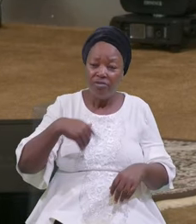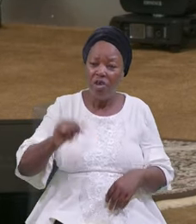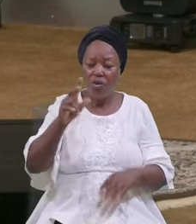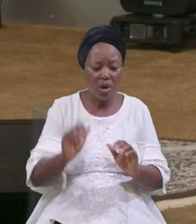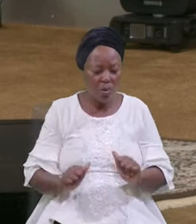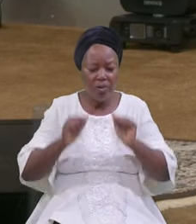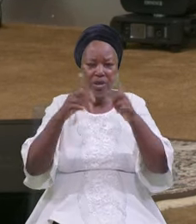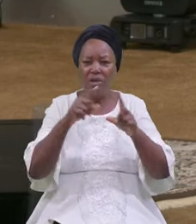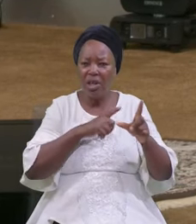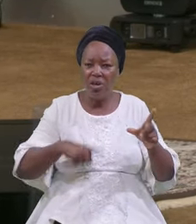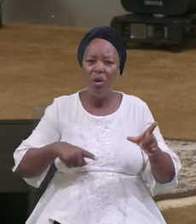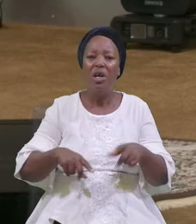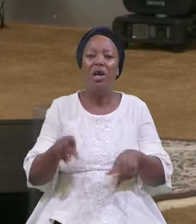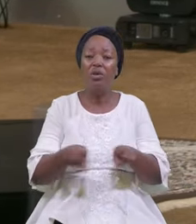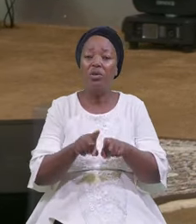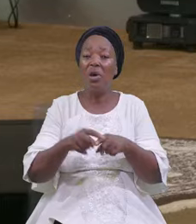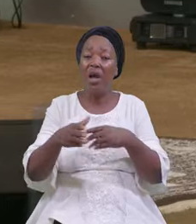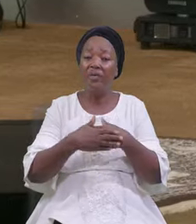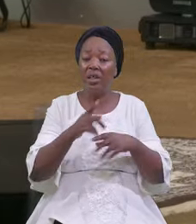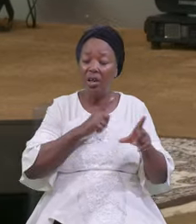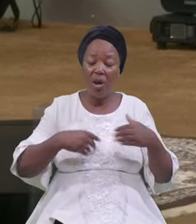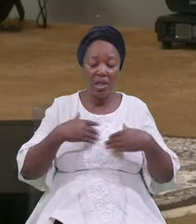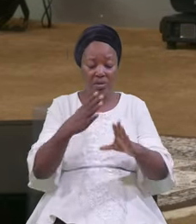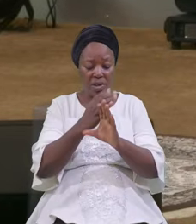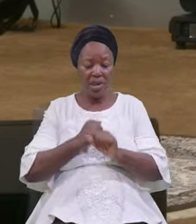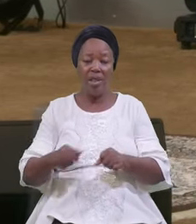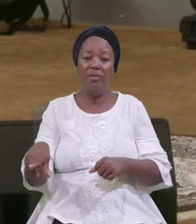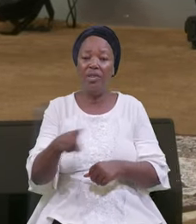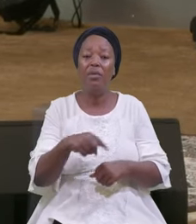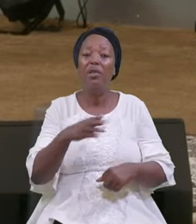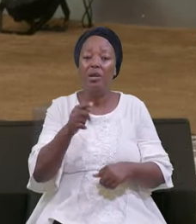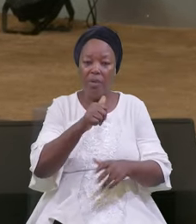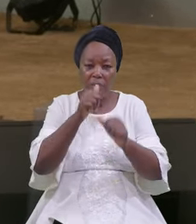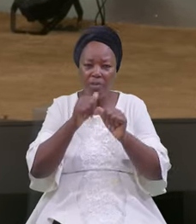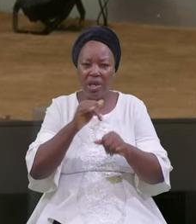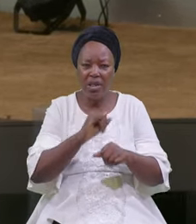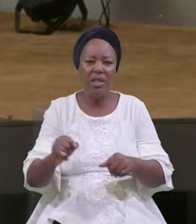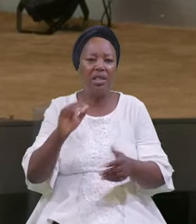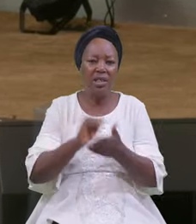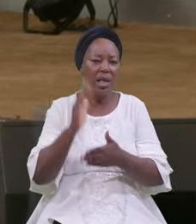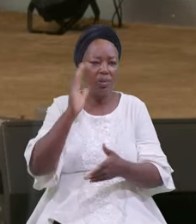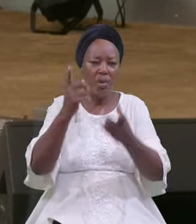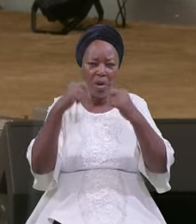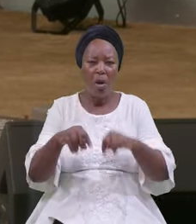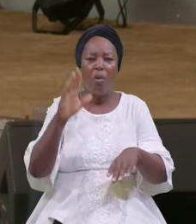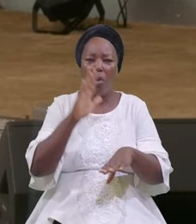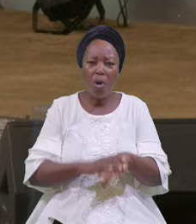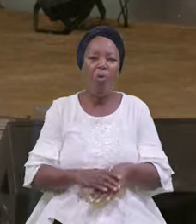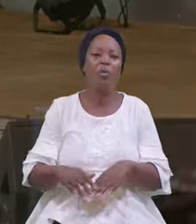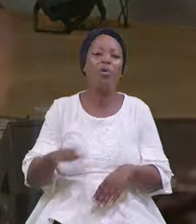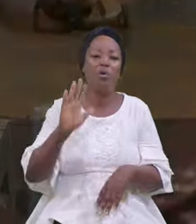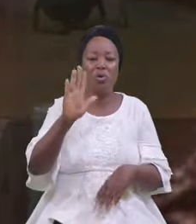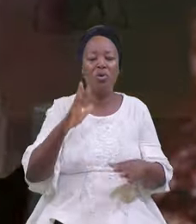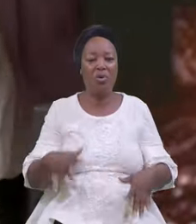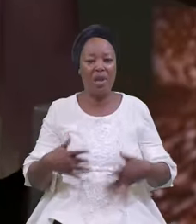to following after the Lord. And it says then there'll be blessings that will come upon your